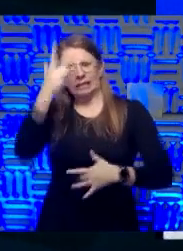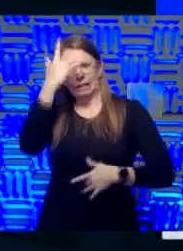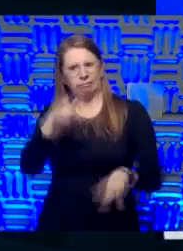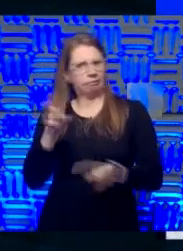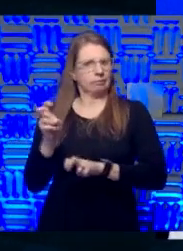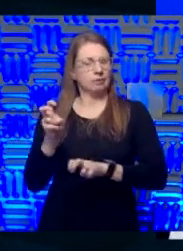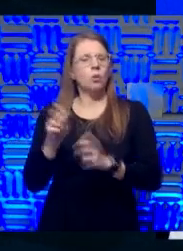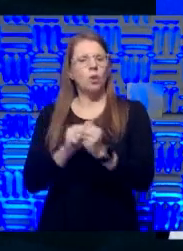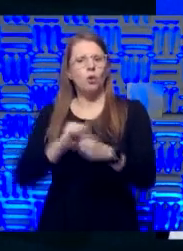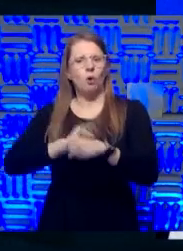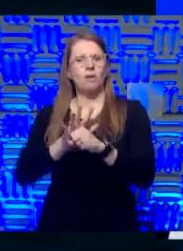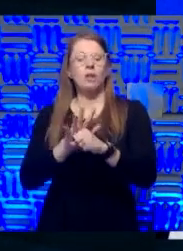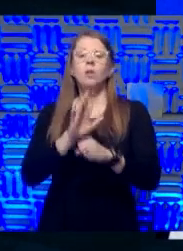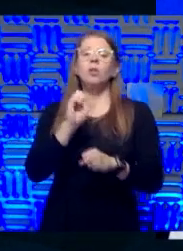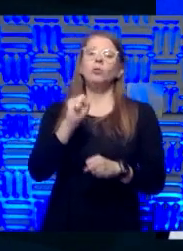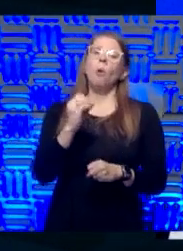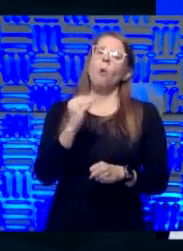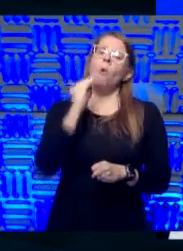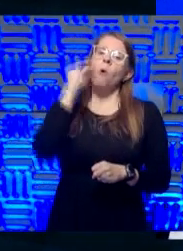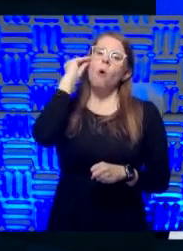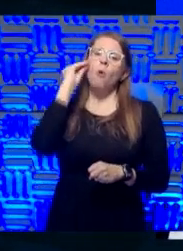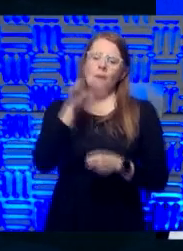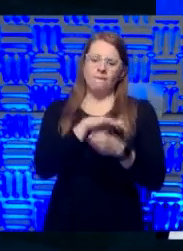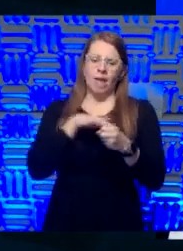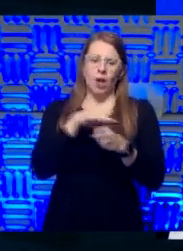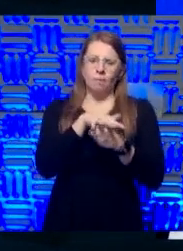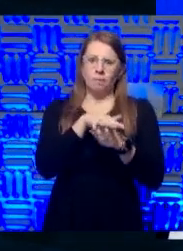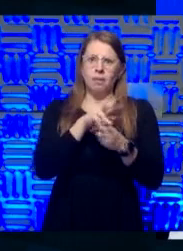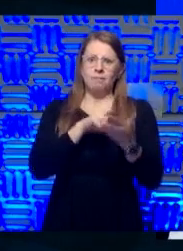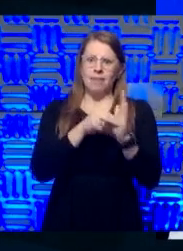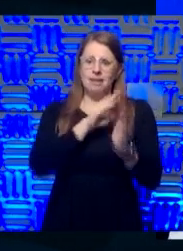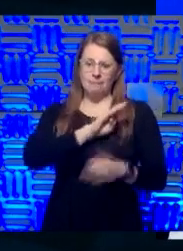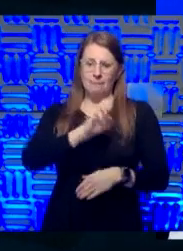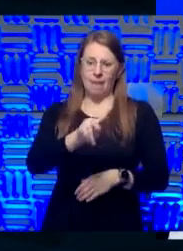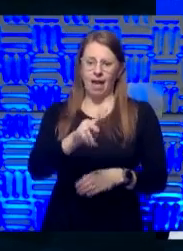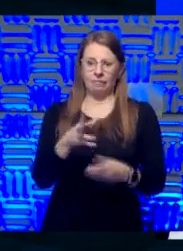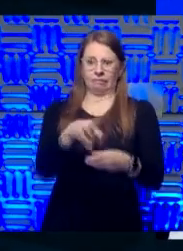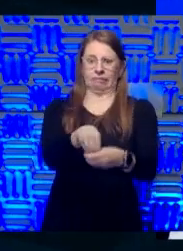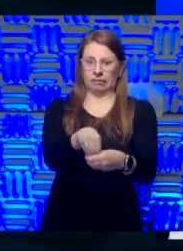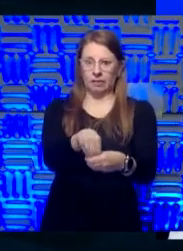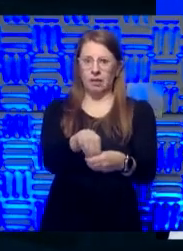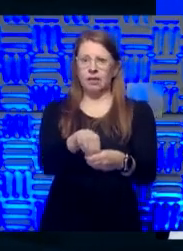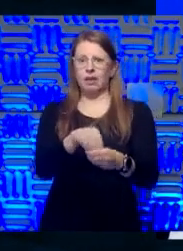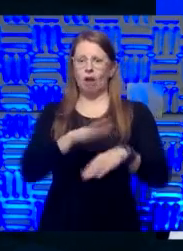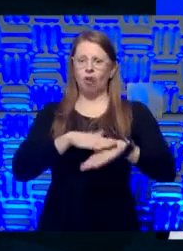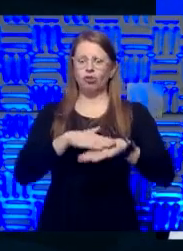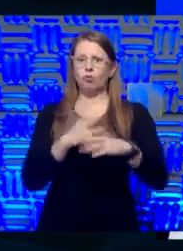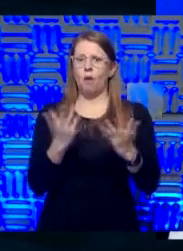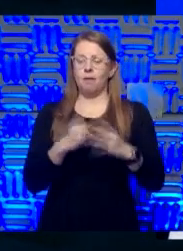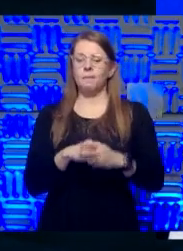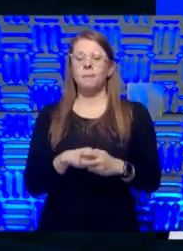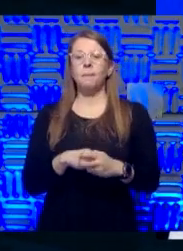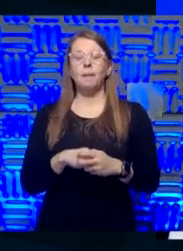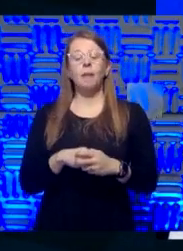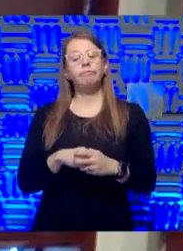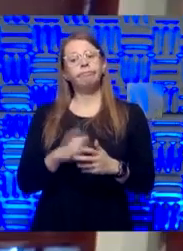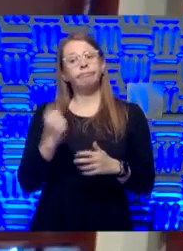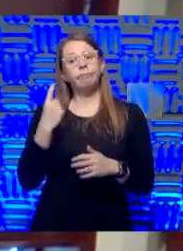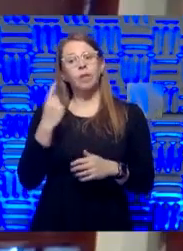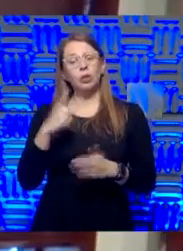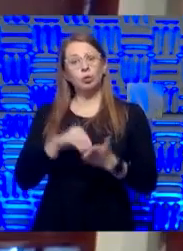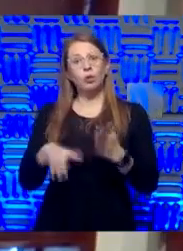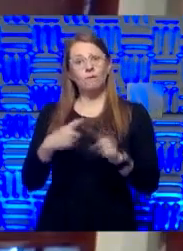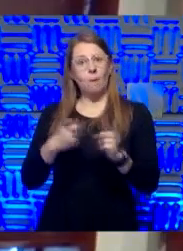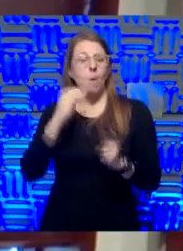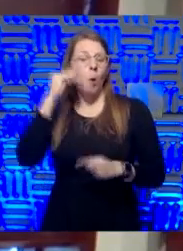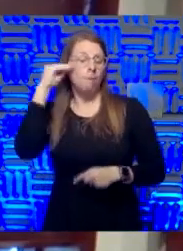to home environments and things where kids have to return to? Well, certainly our students are coming from home, and first